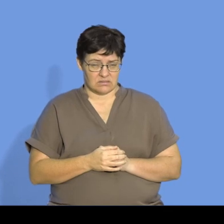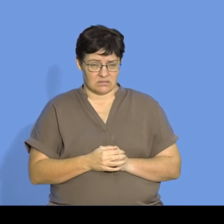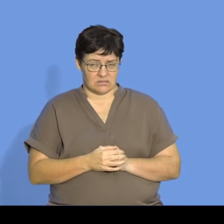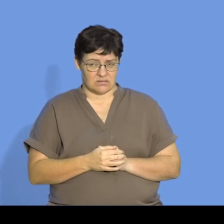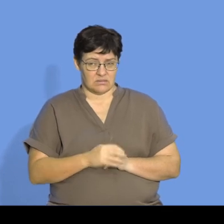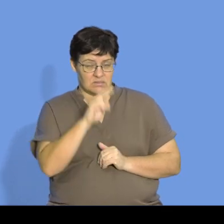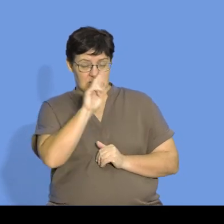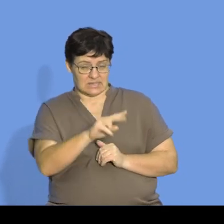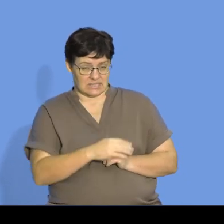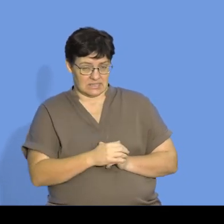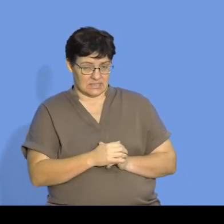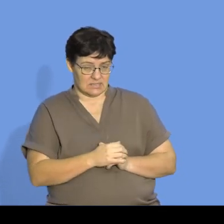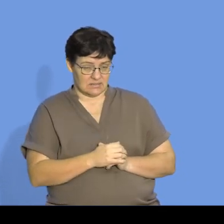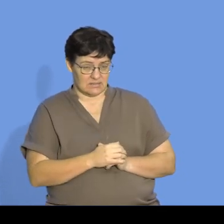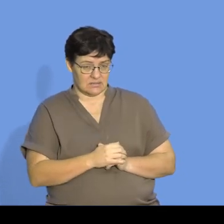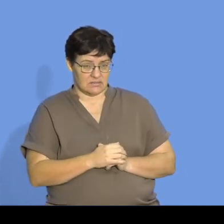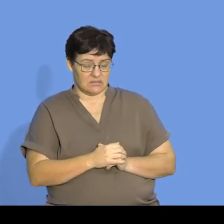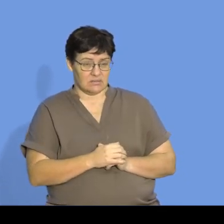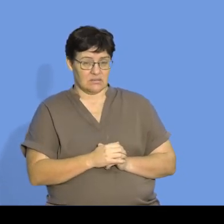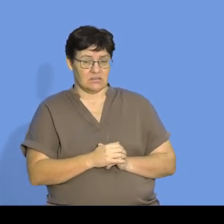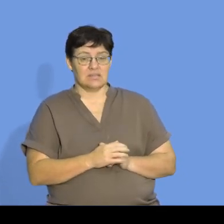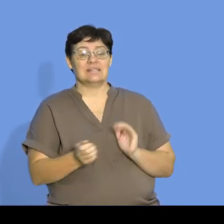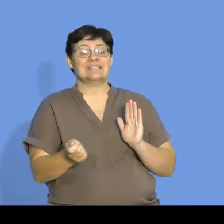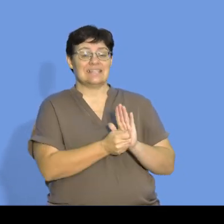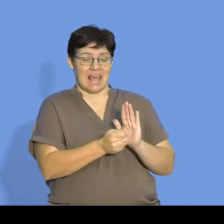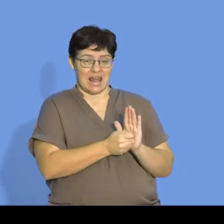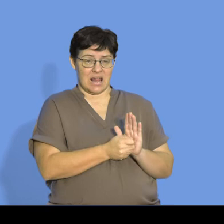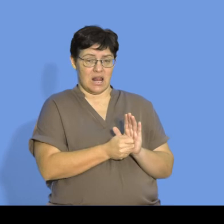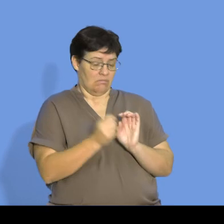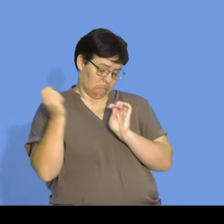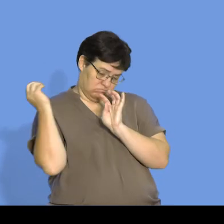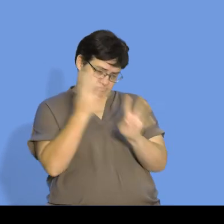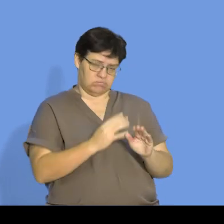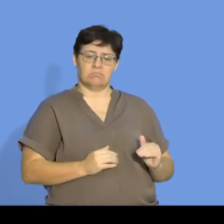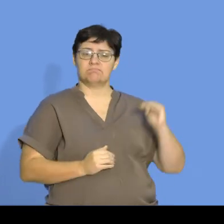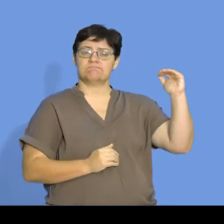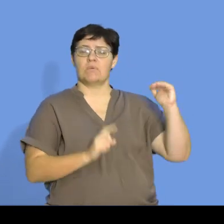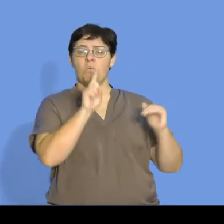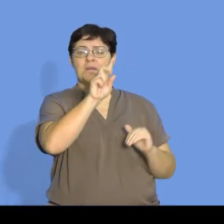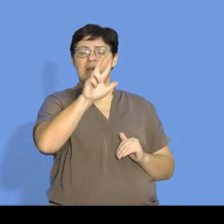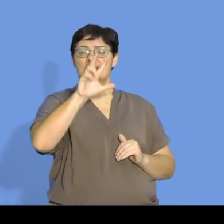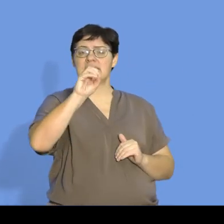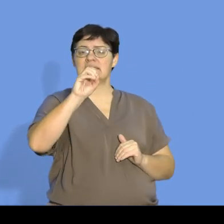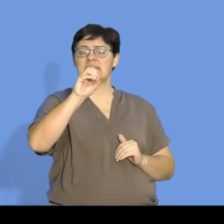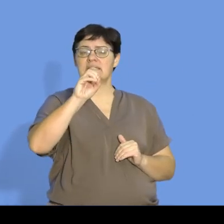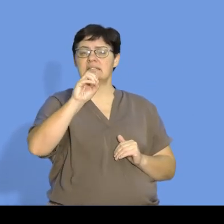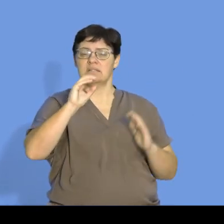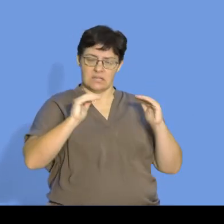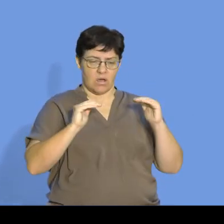Right. So, watch. Important. Your sales increased